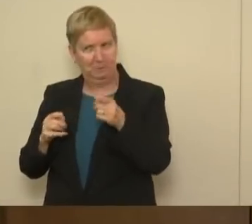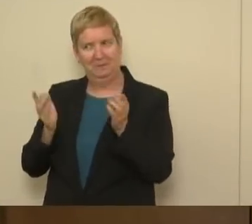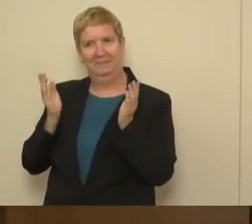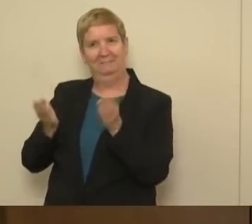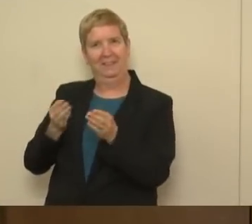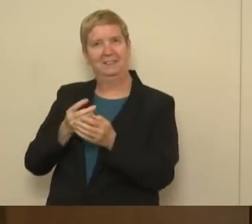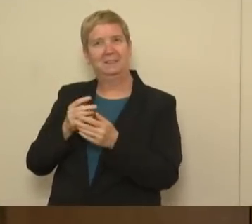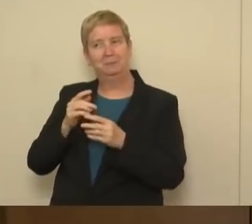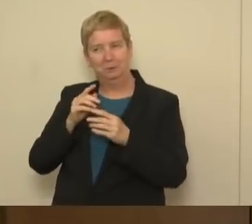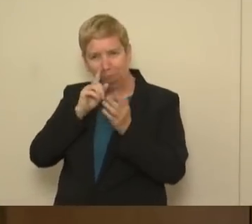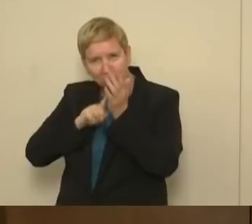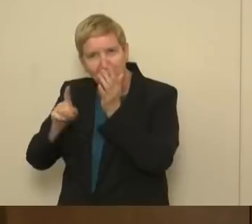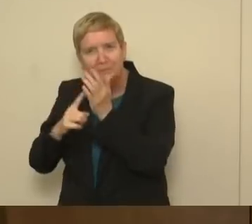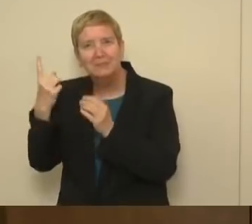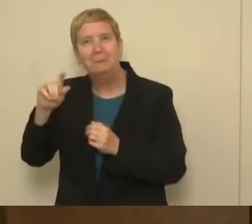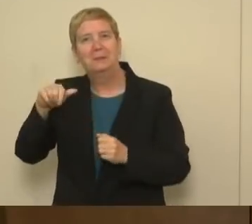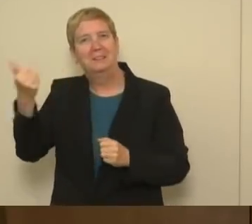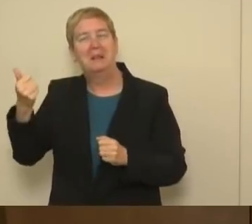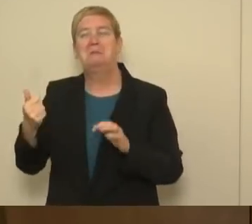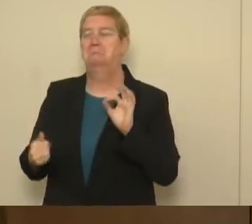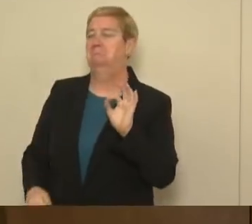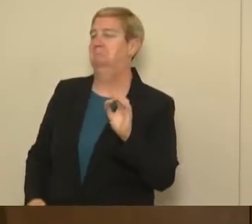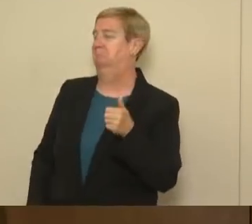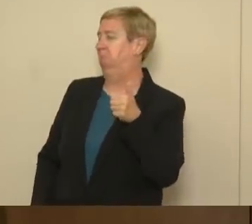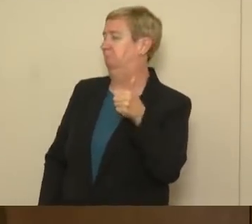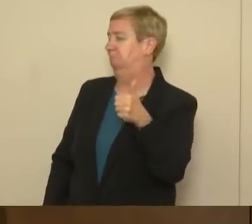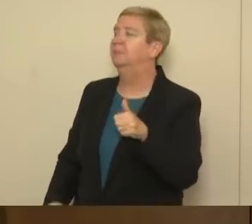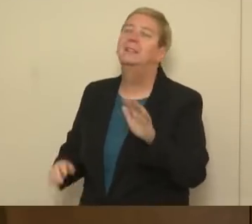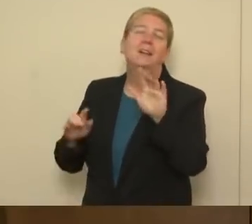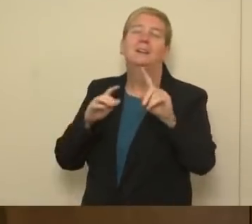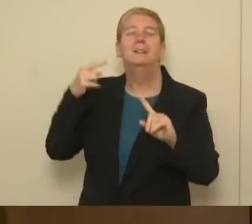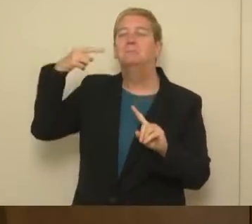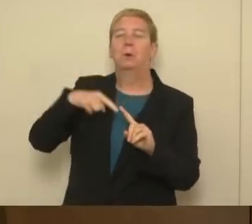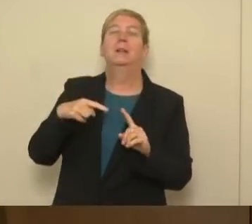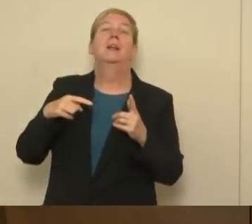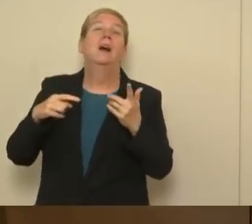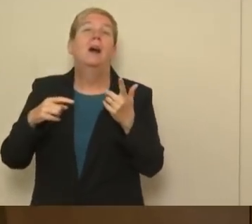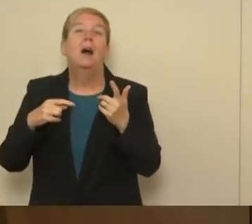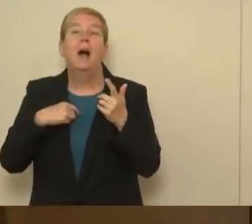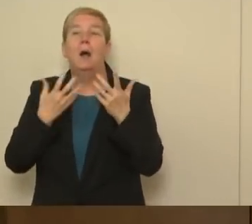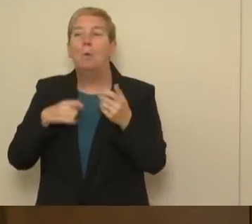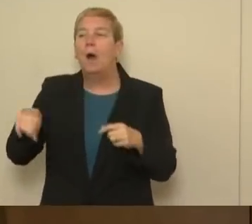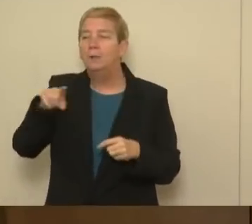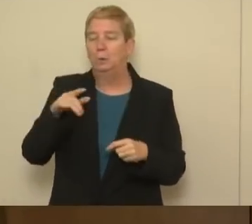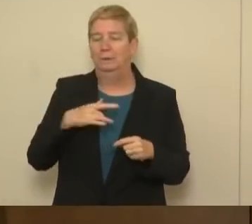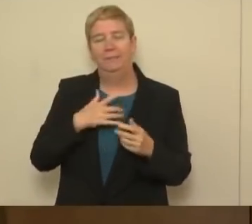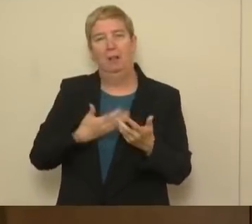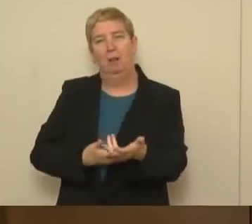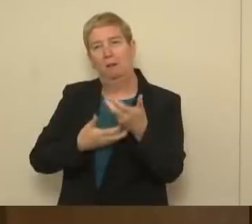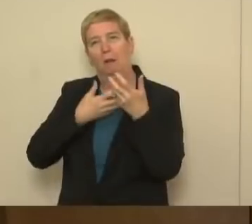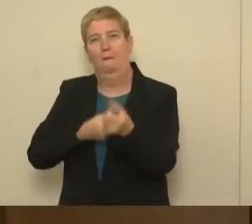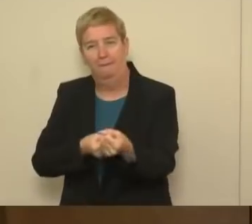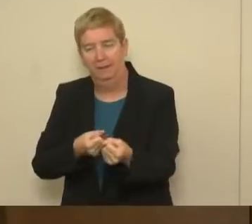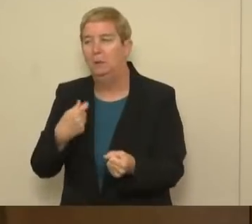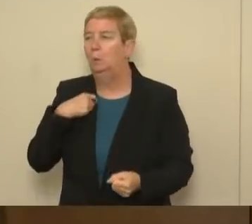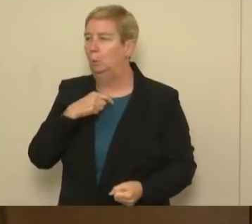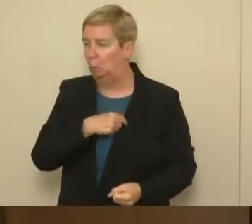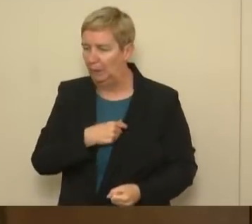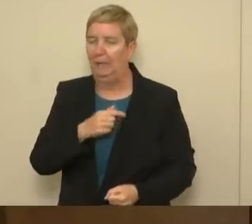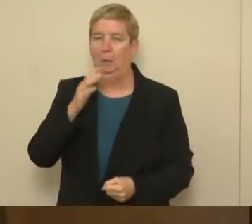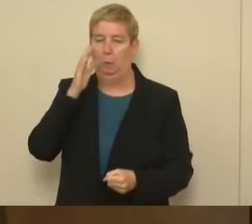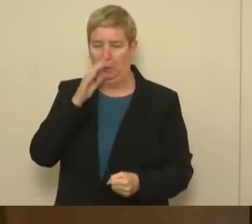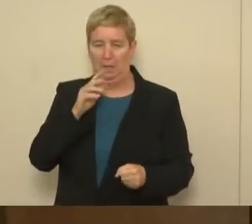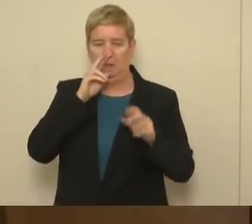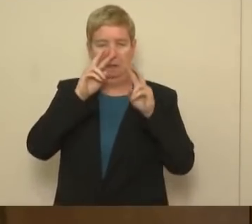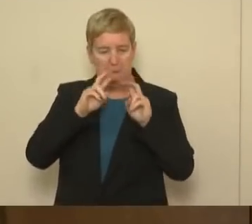just want New Mexicans to have real confidence that we're willing to look at anything that's